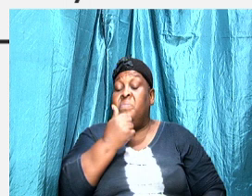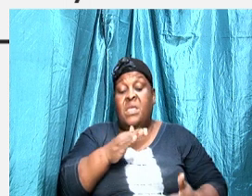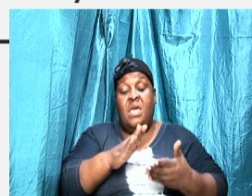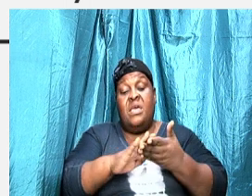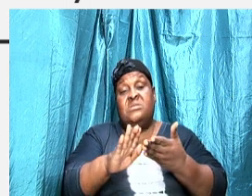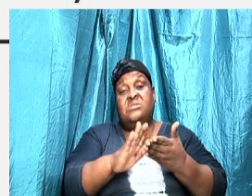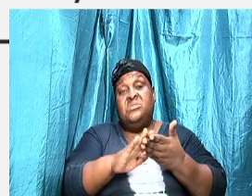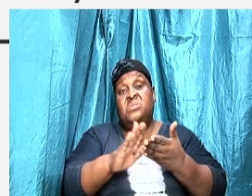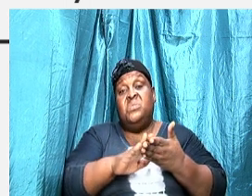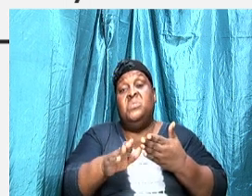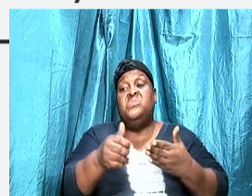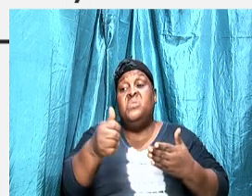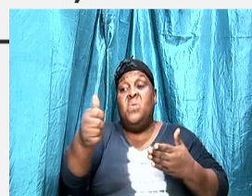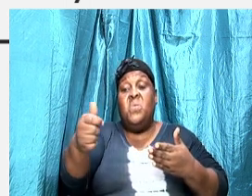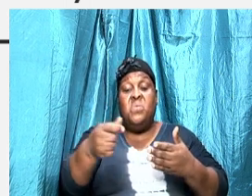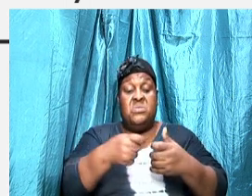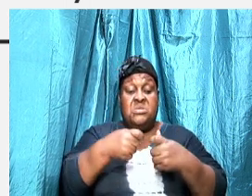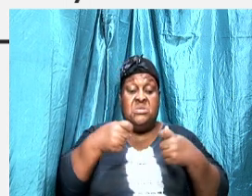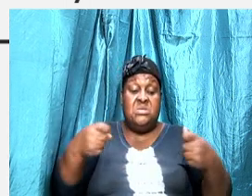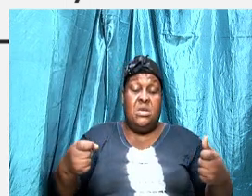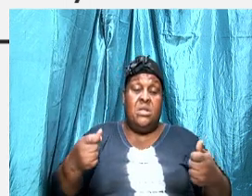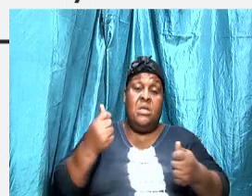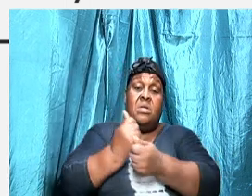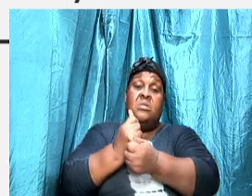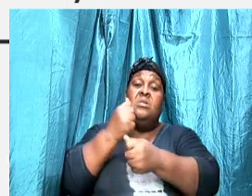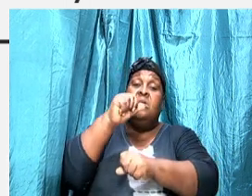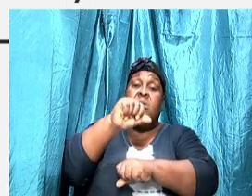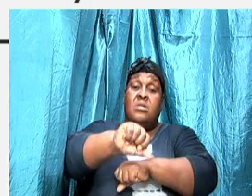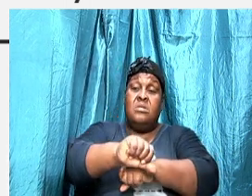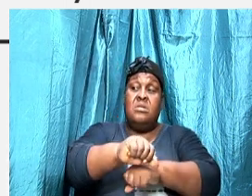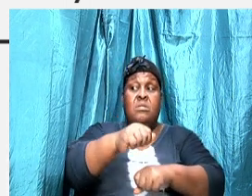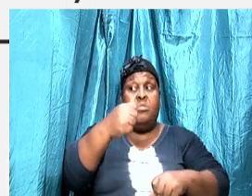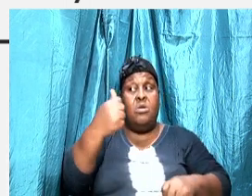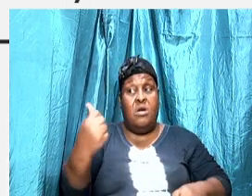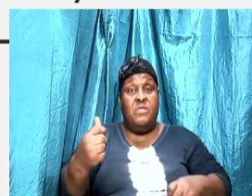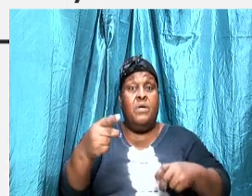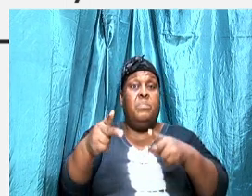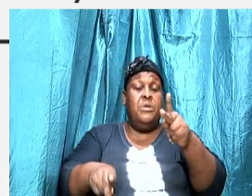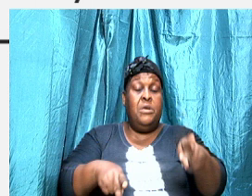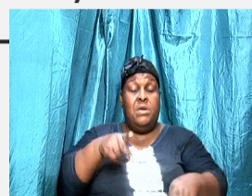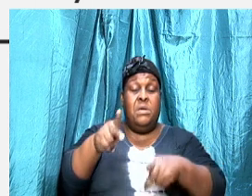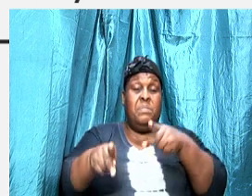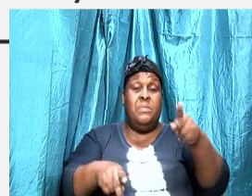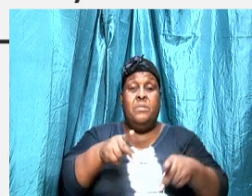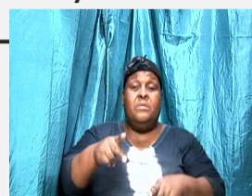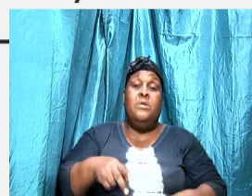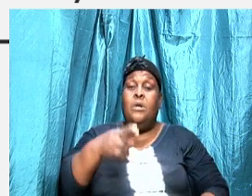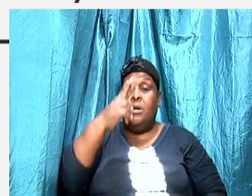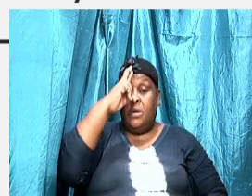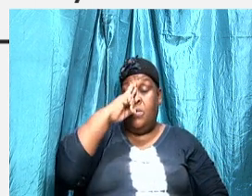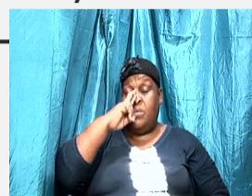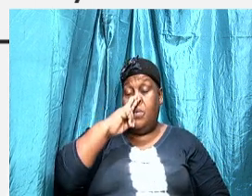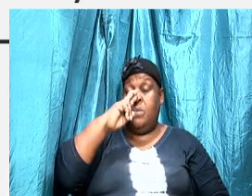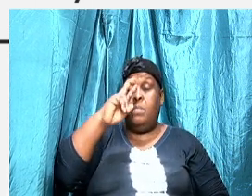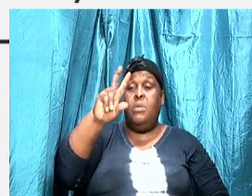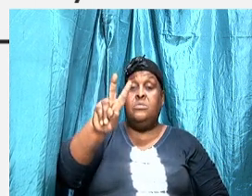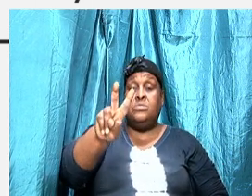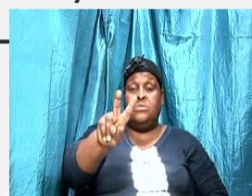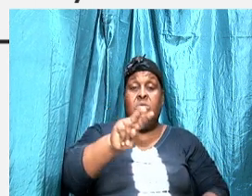own sins but condemn others. And this could be found in Romans chapter 2 and